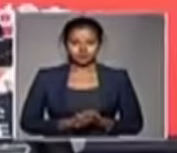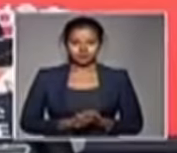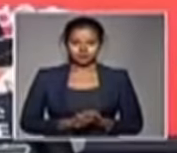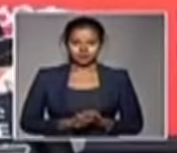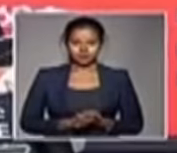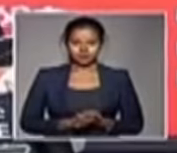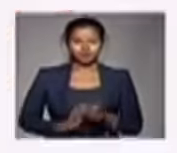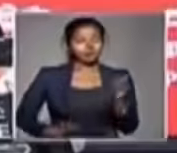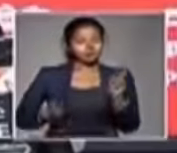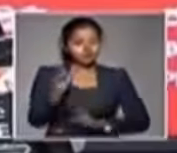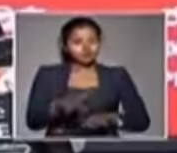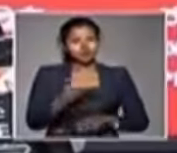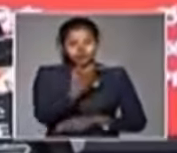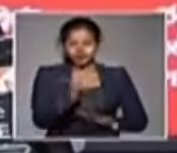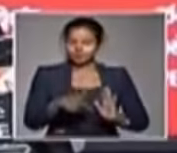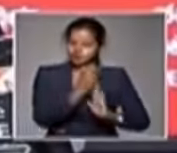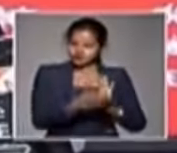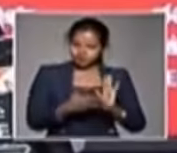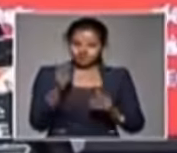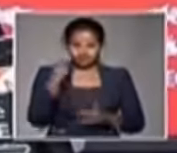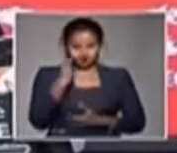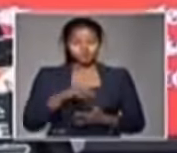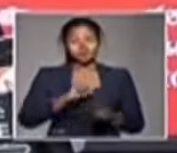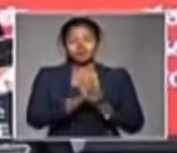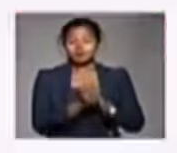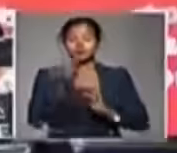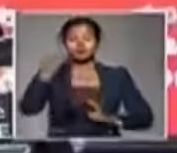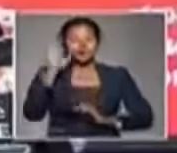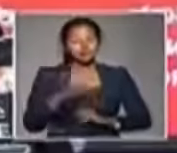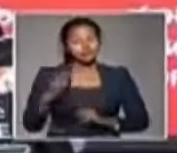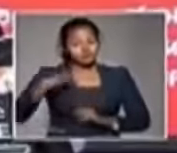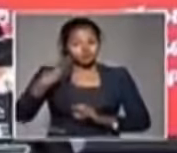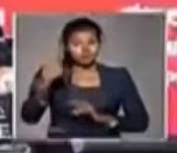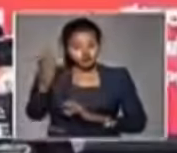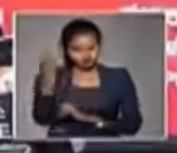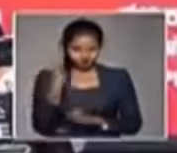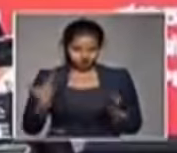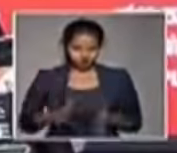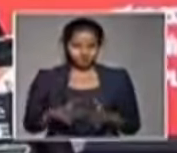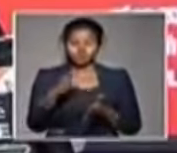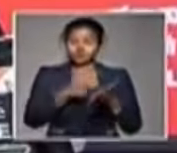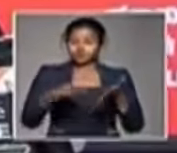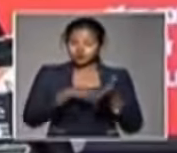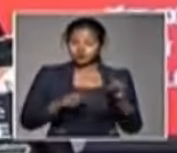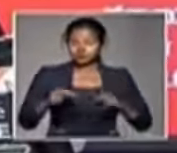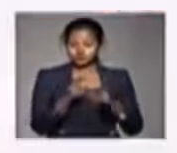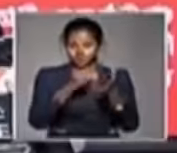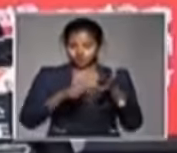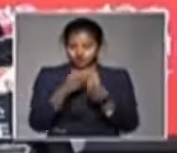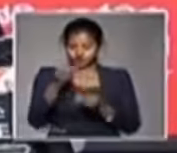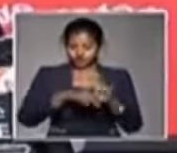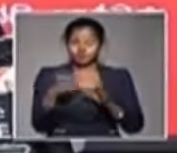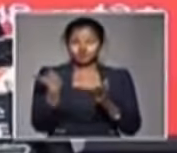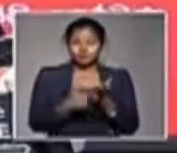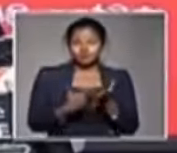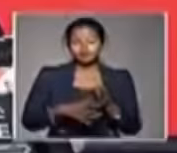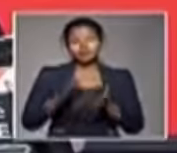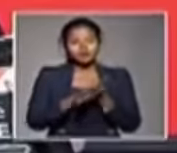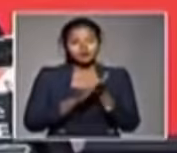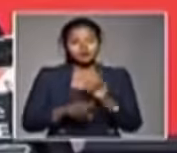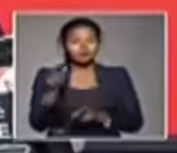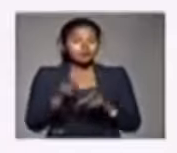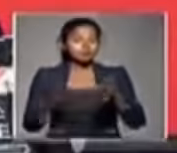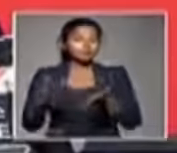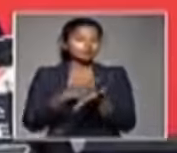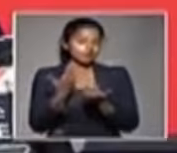The people of this country saw that the amendment was passed with a two-thirds majority using the votes of the parliamentarians in Rishad's and Hakim's parties.